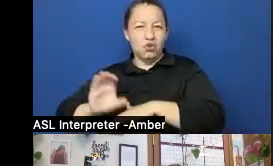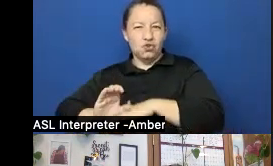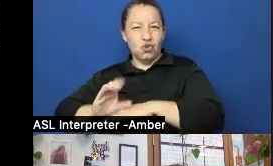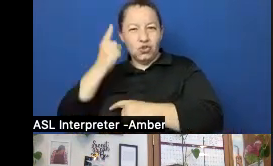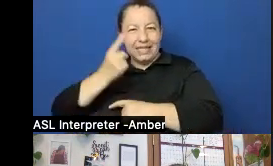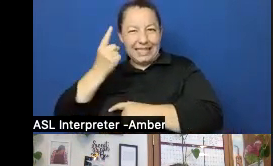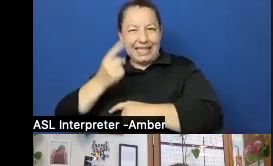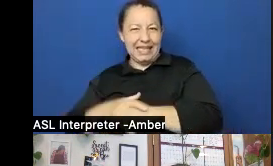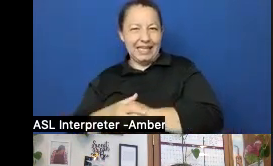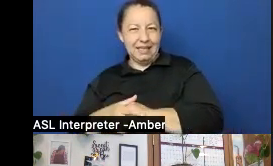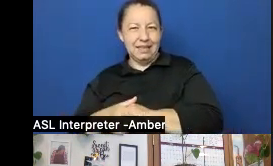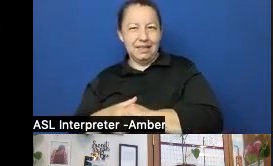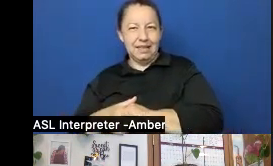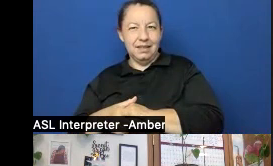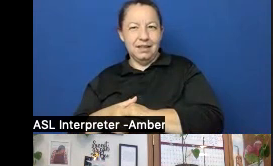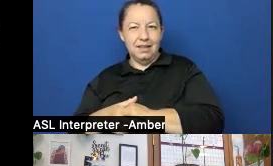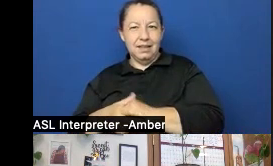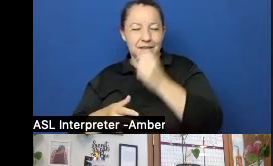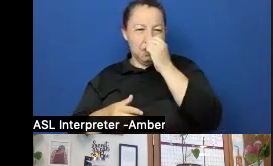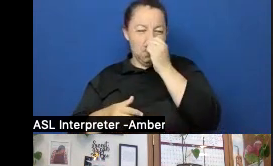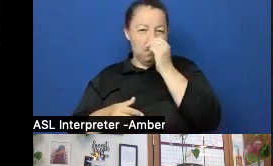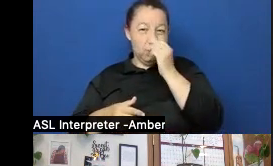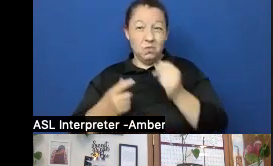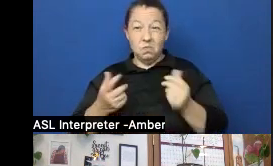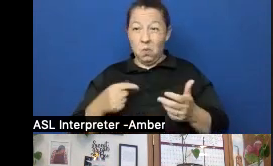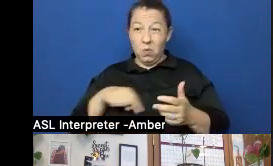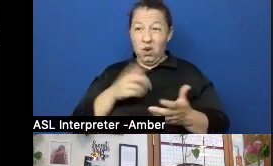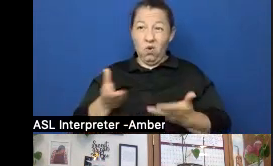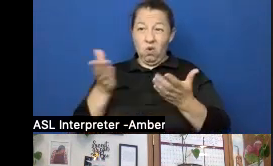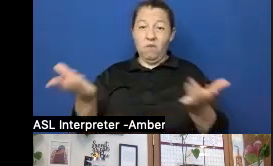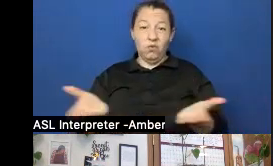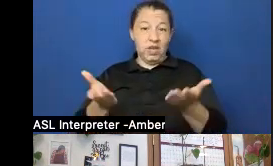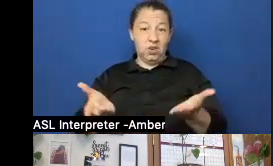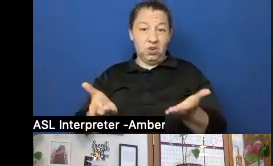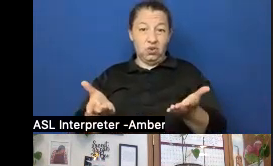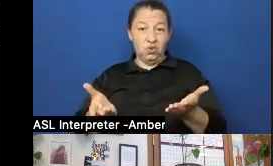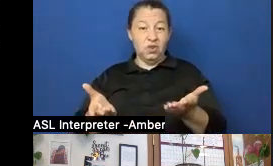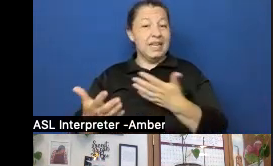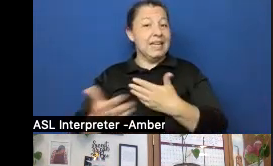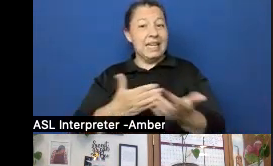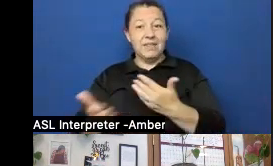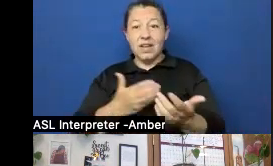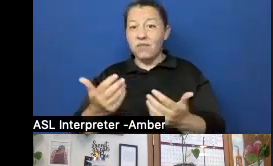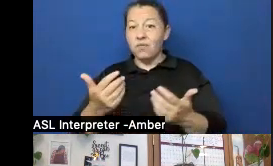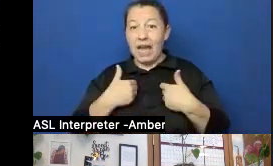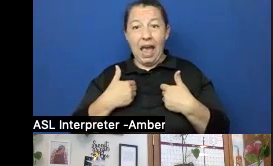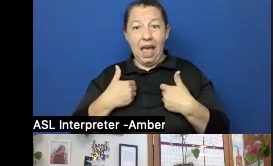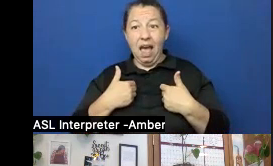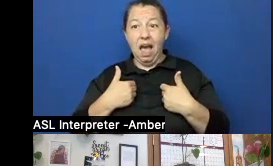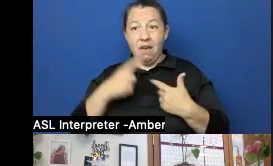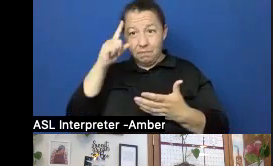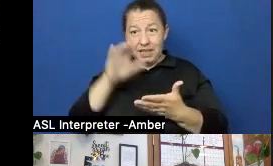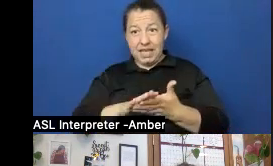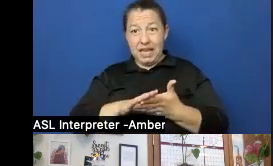So, you know, what we're offering here is, even if we have deeply held beliefs,